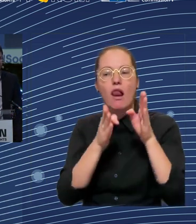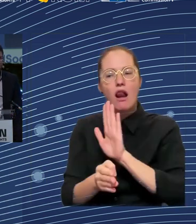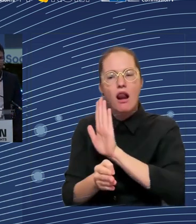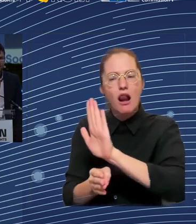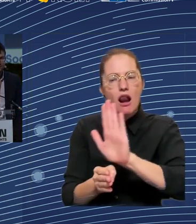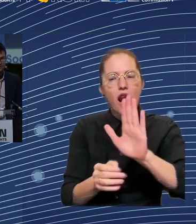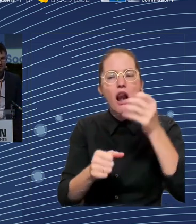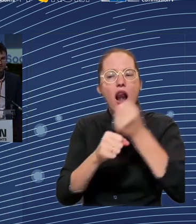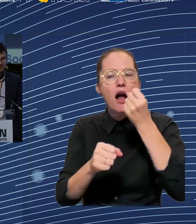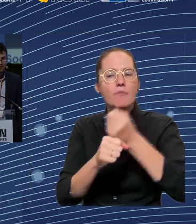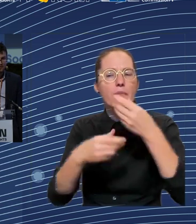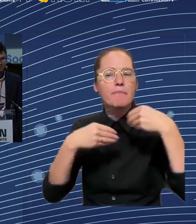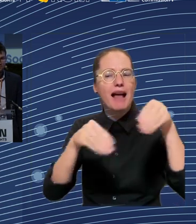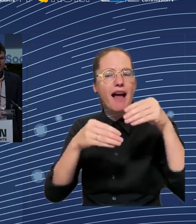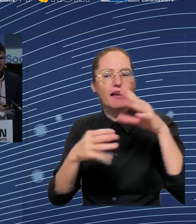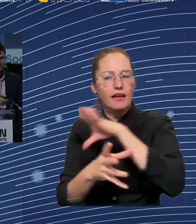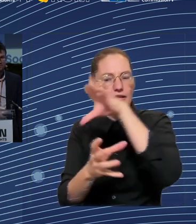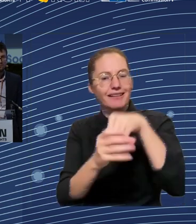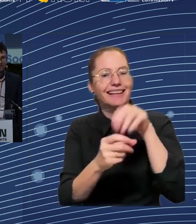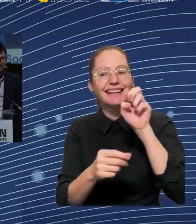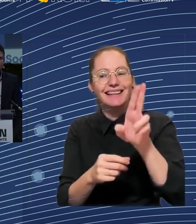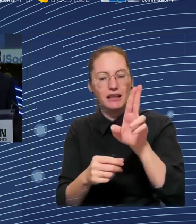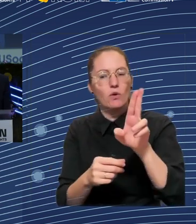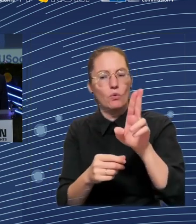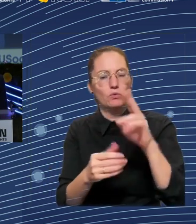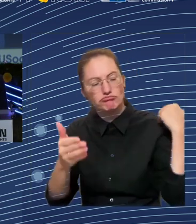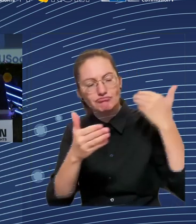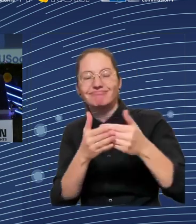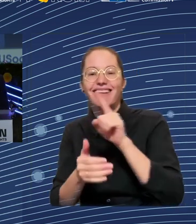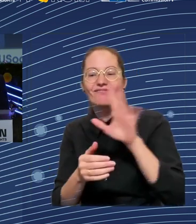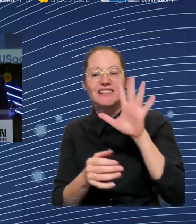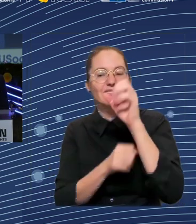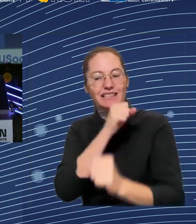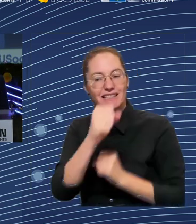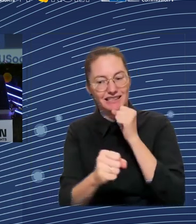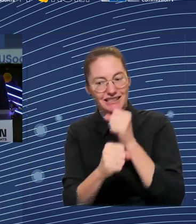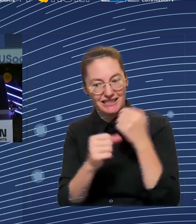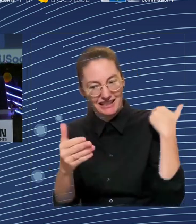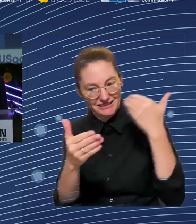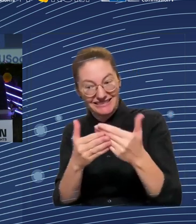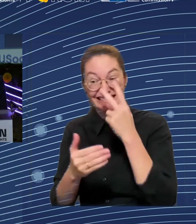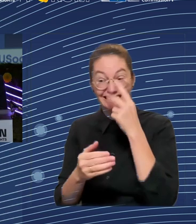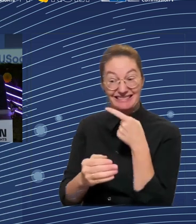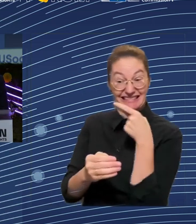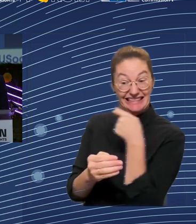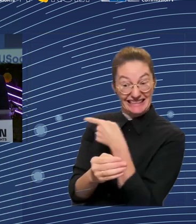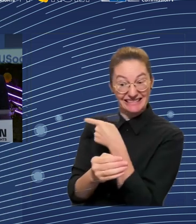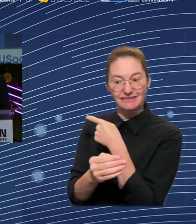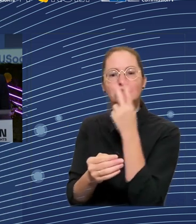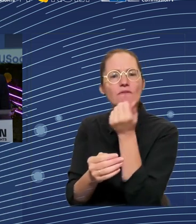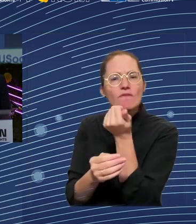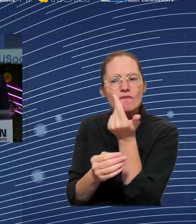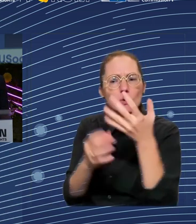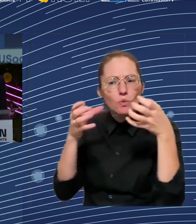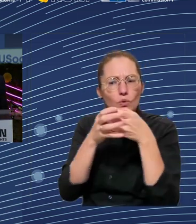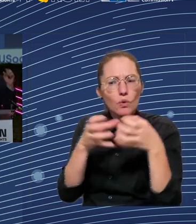highlight here is women. So for women, you have about 10 percentage points lower probability